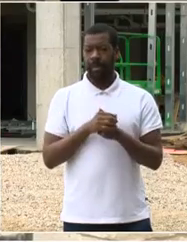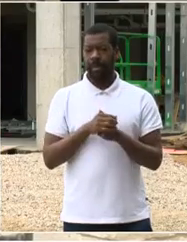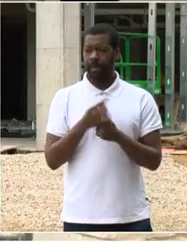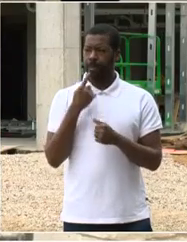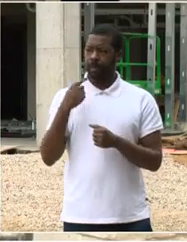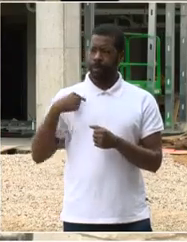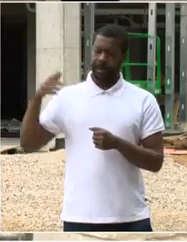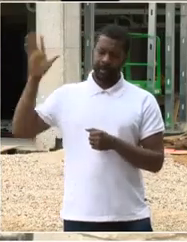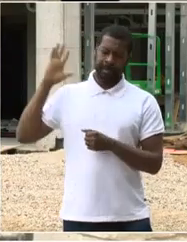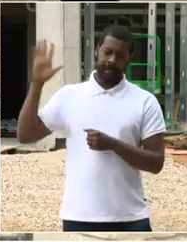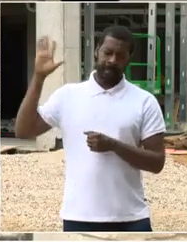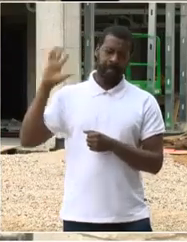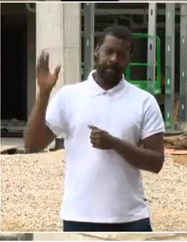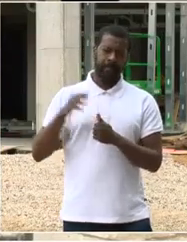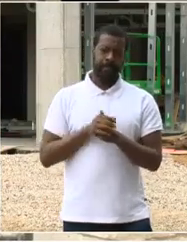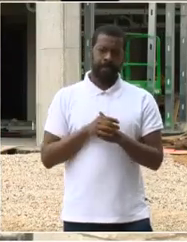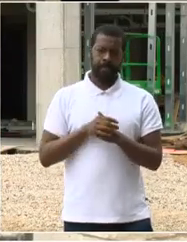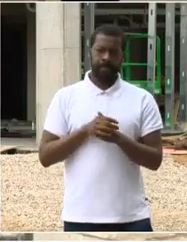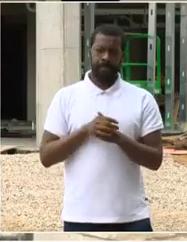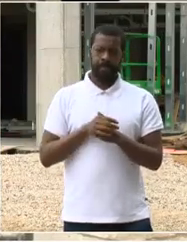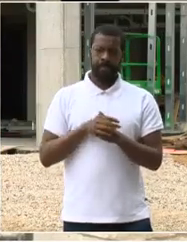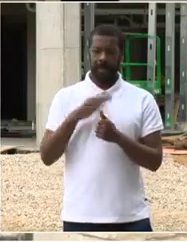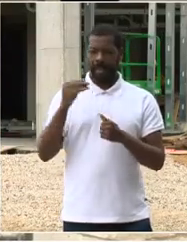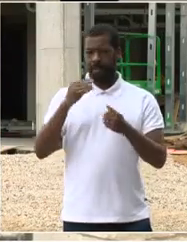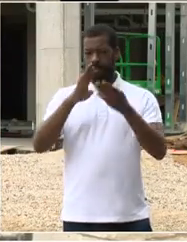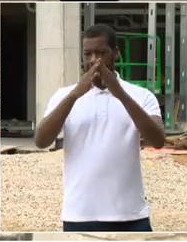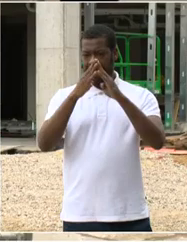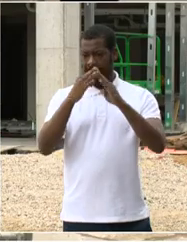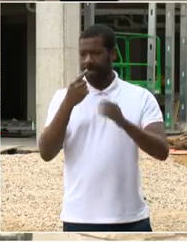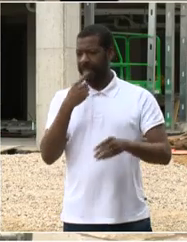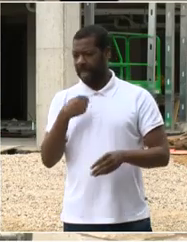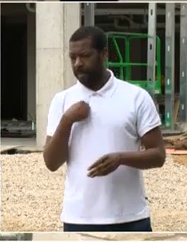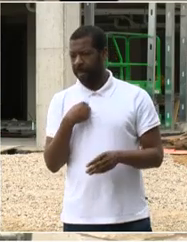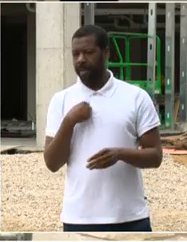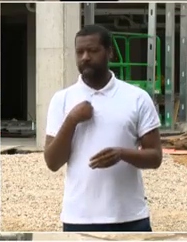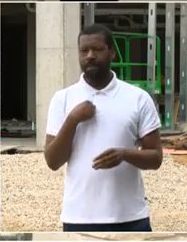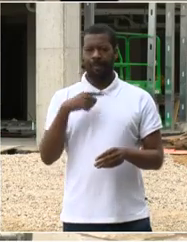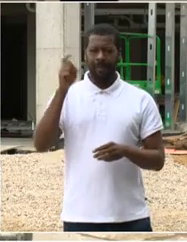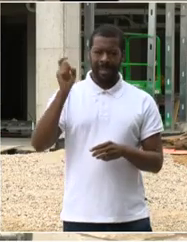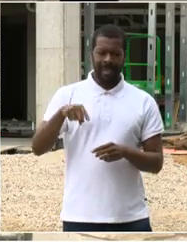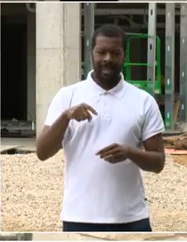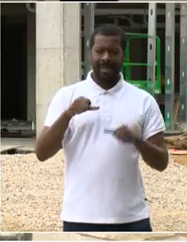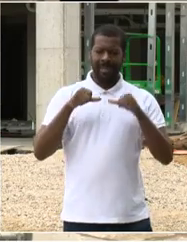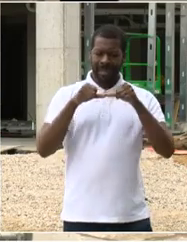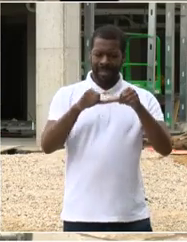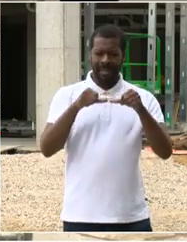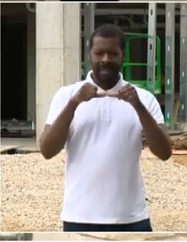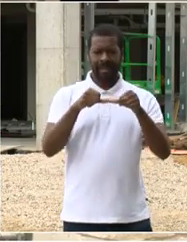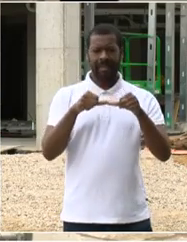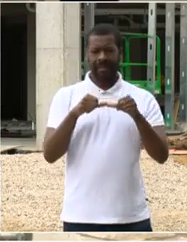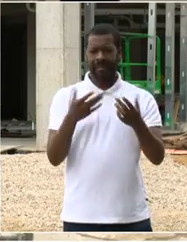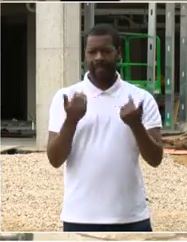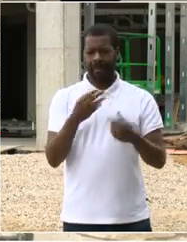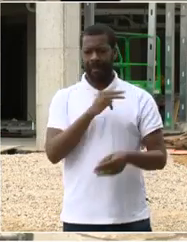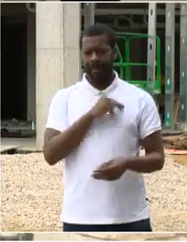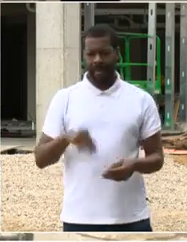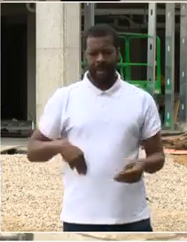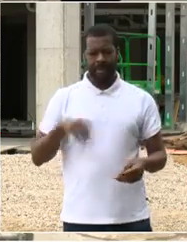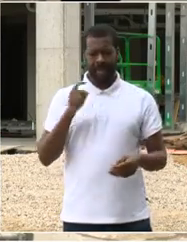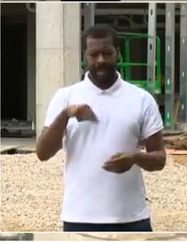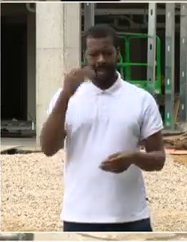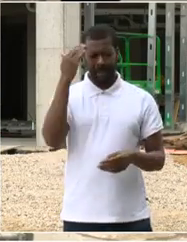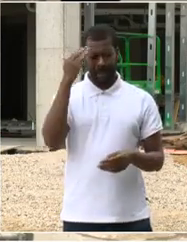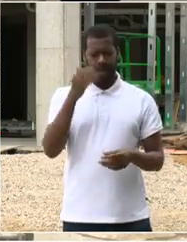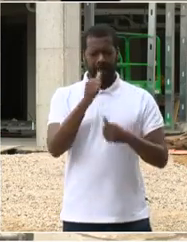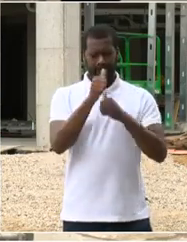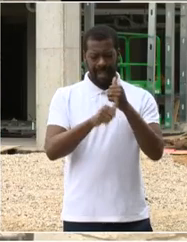me then, and continue to tell me, right, I see you laughing, we need some consistency, Bowser. We need to know what we're going to get from